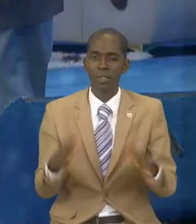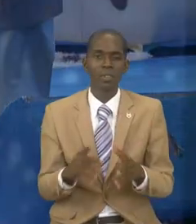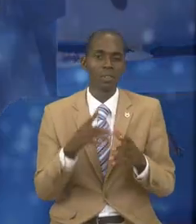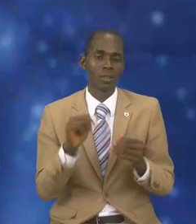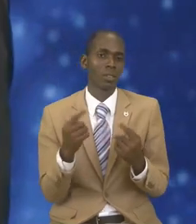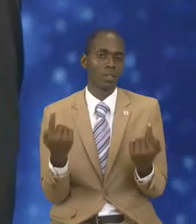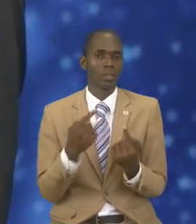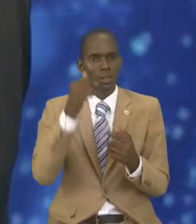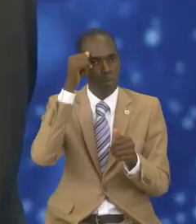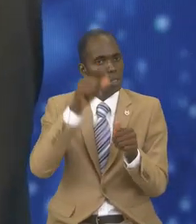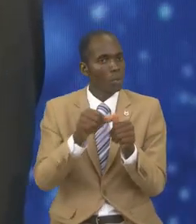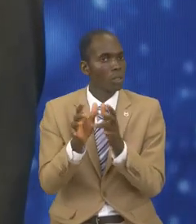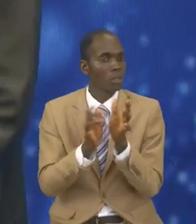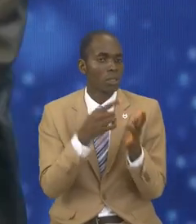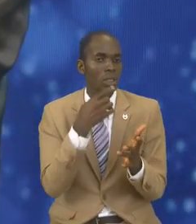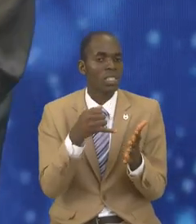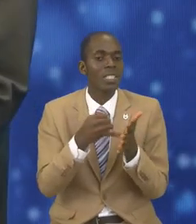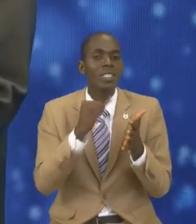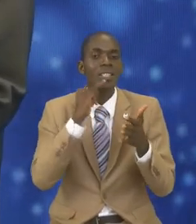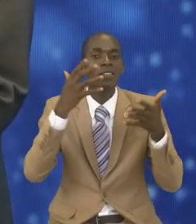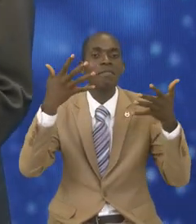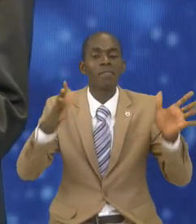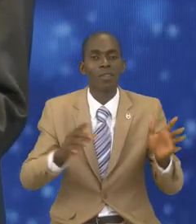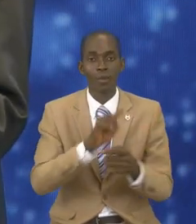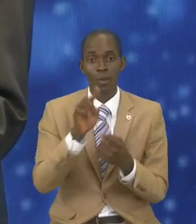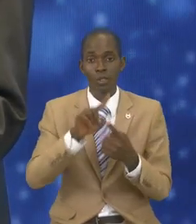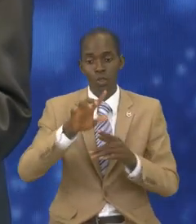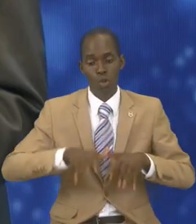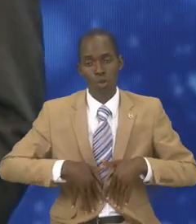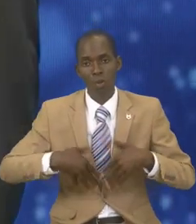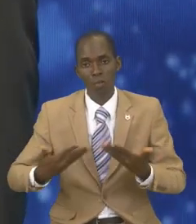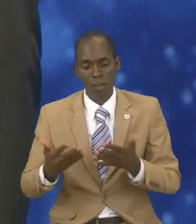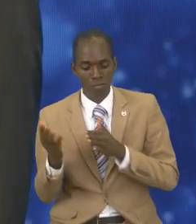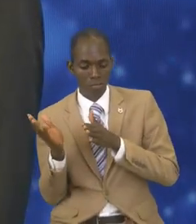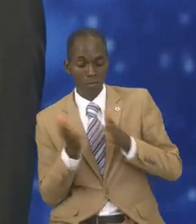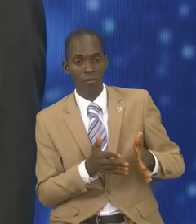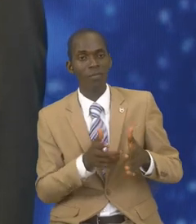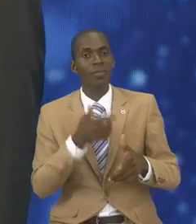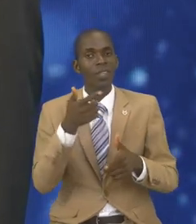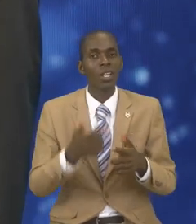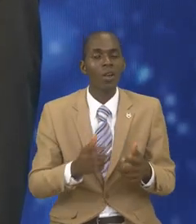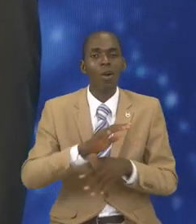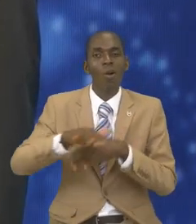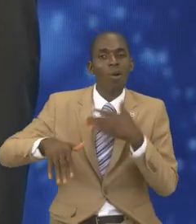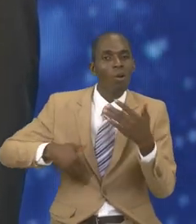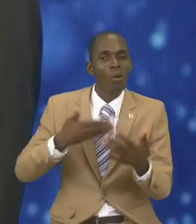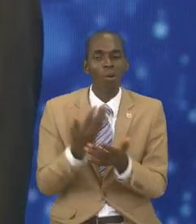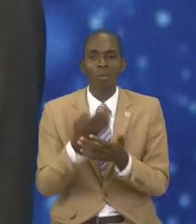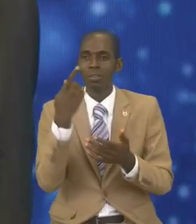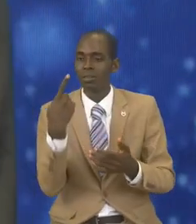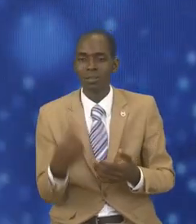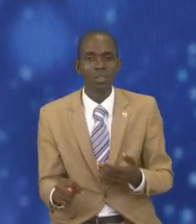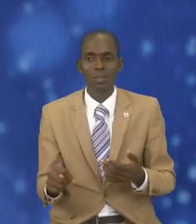Jesus said, it is finished. When you confess, when you forsake, then all the perdition, all